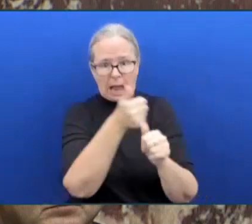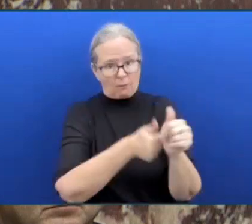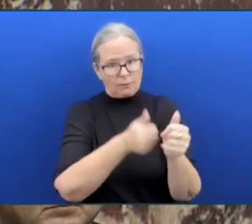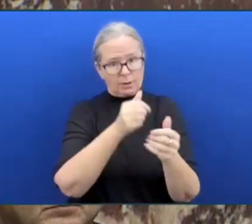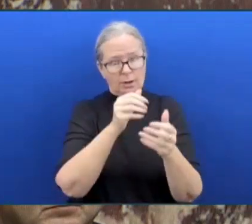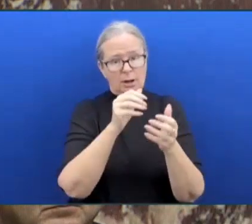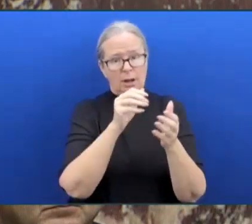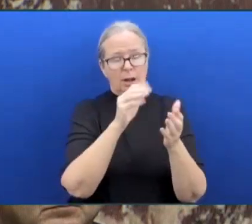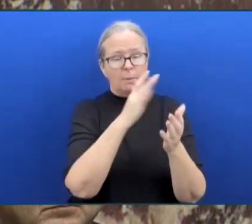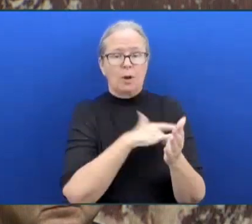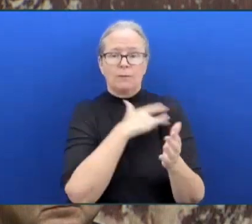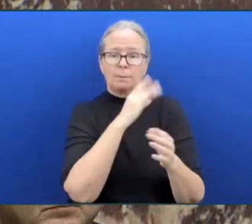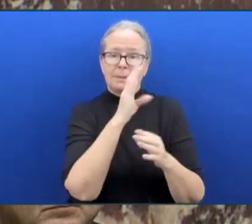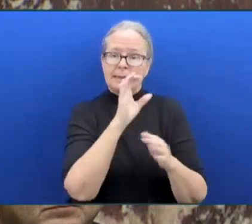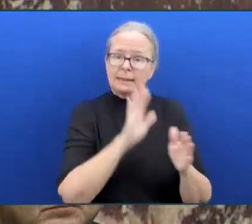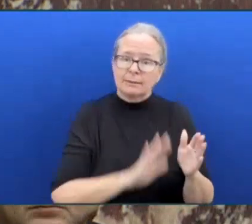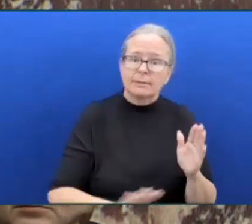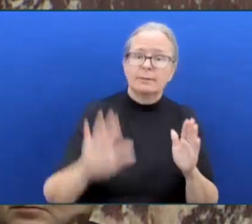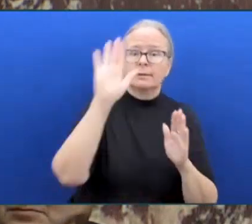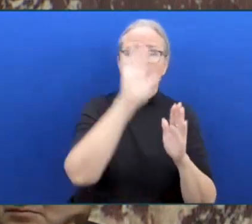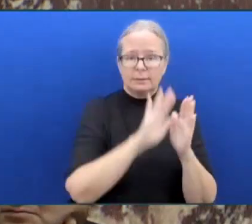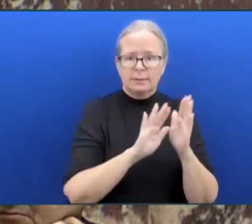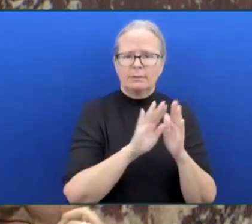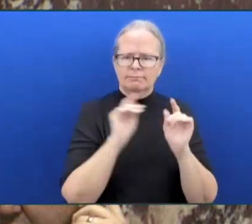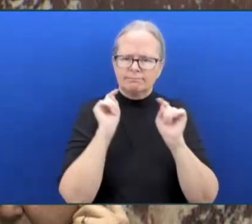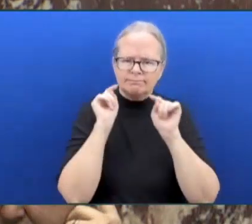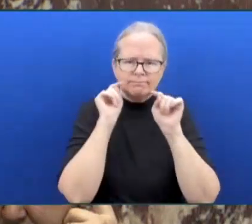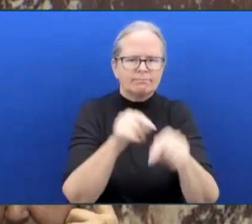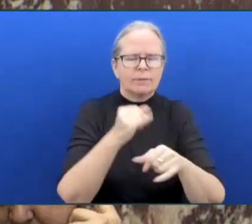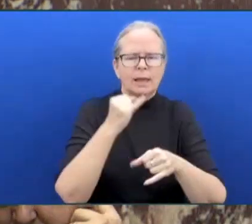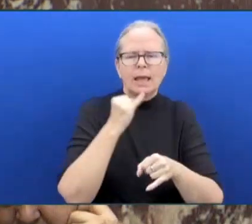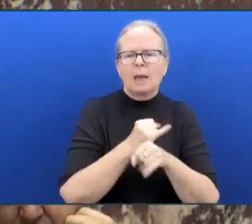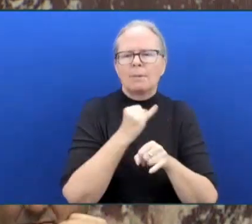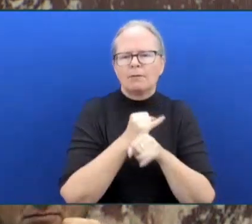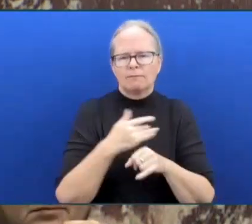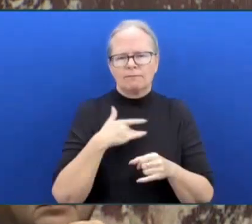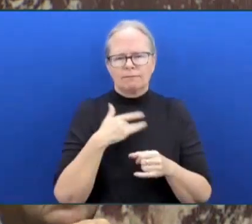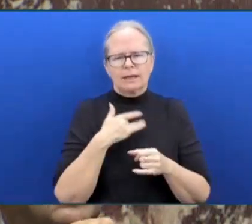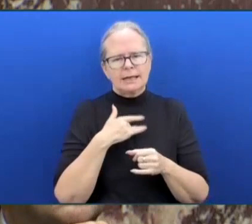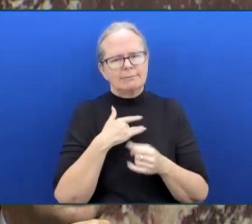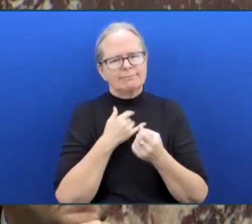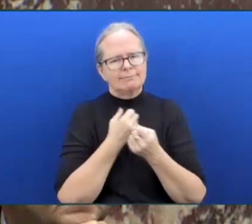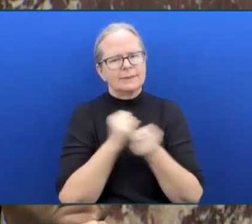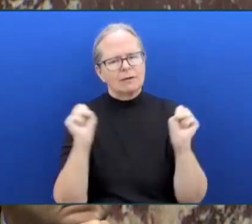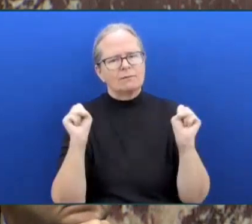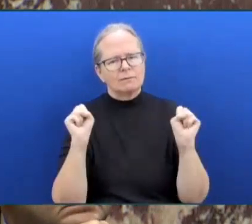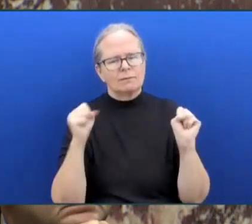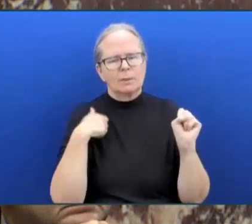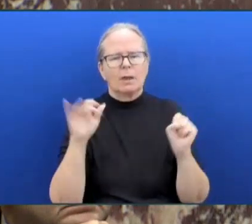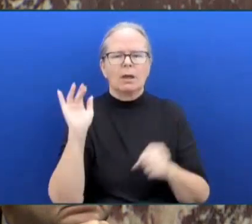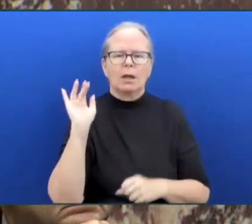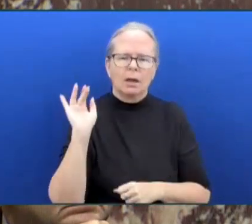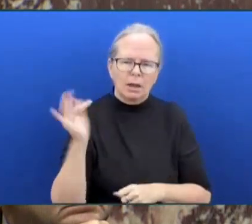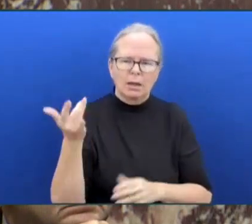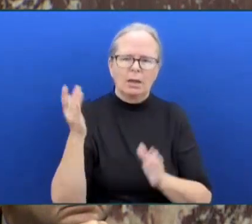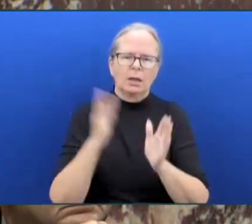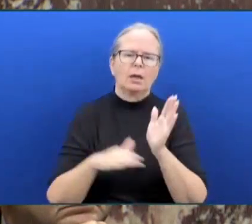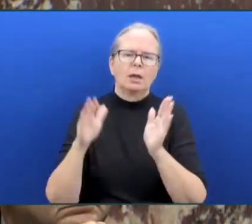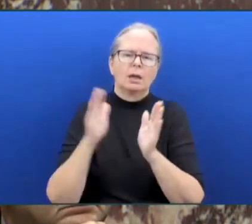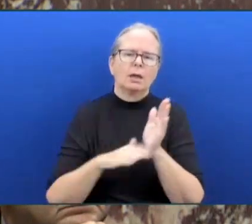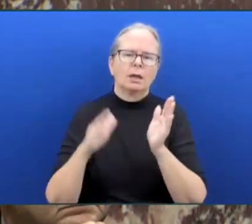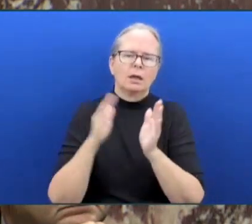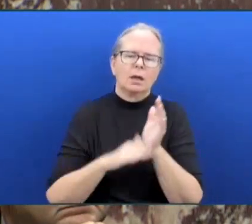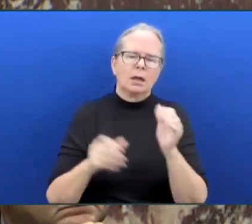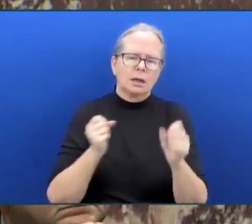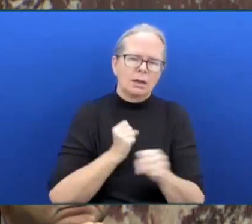campuses, and they're tired of coming repeatedly year after year and hearing this government say, we're working on it, a